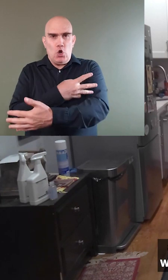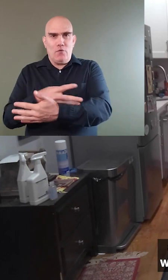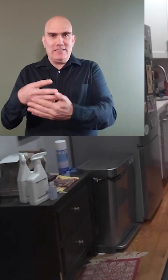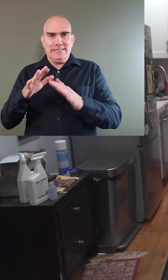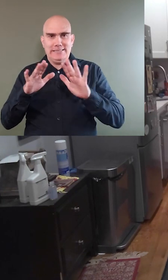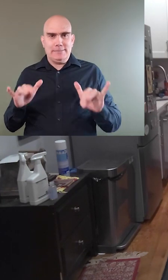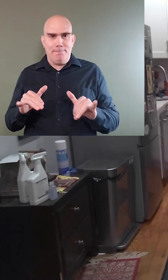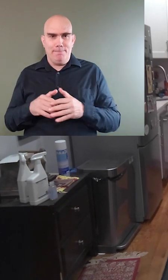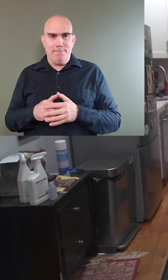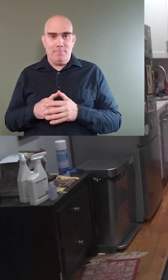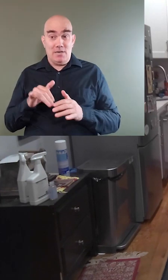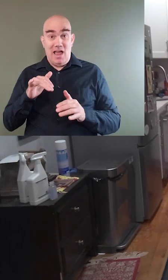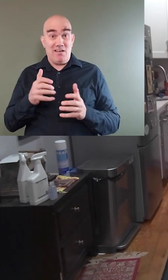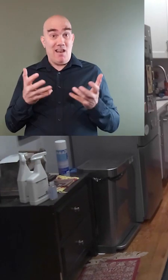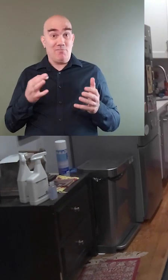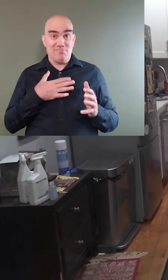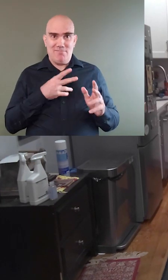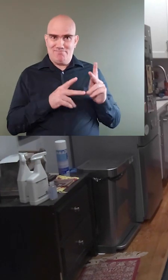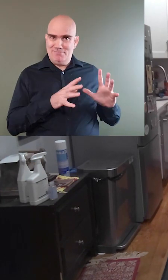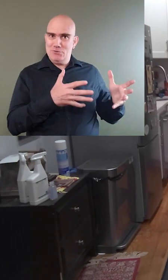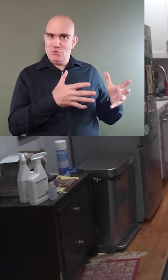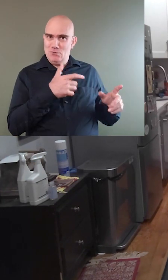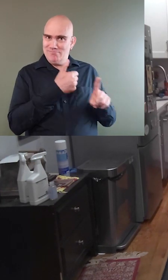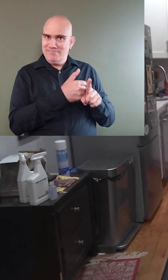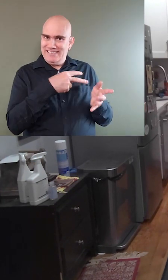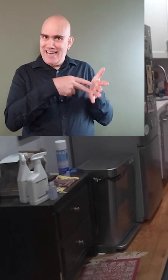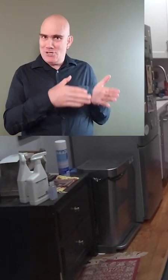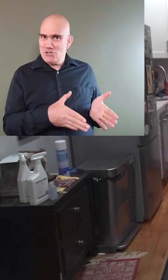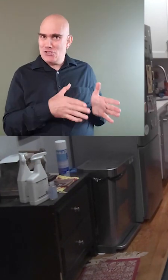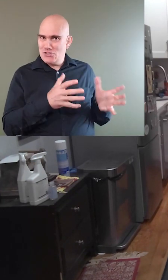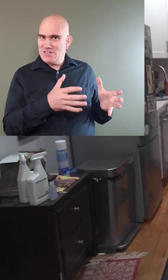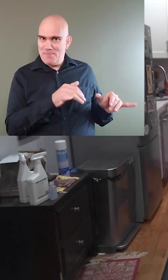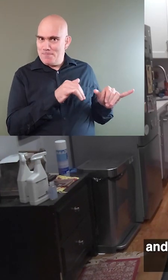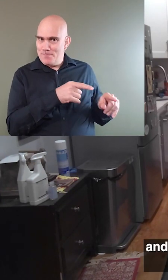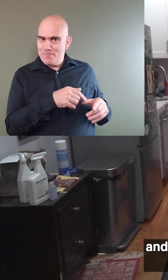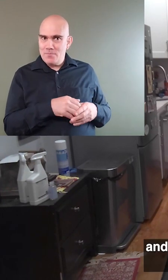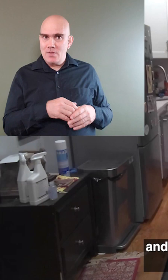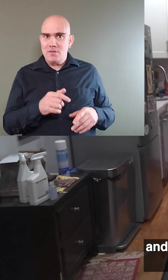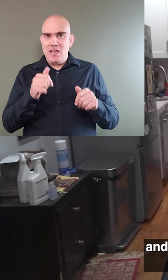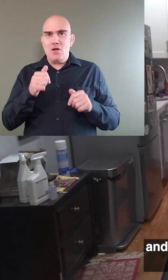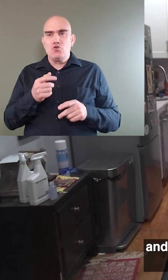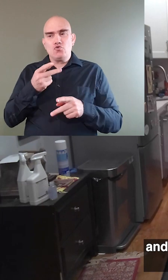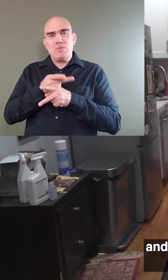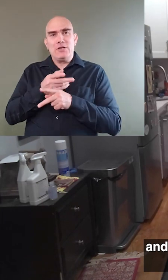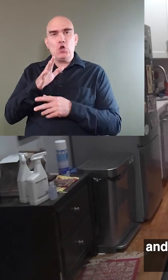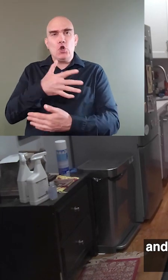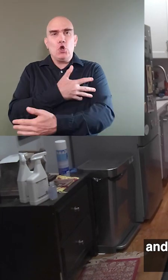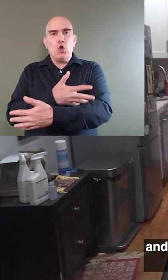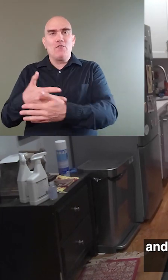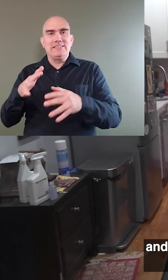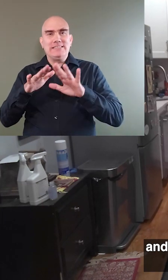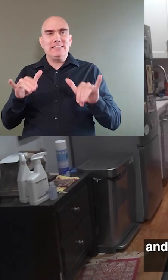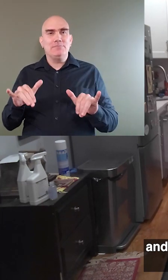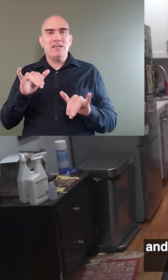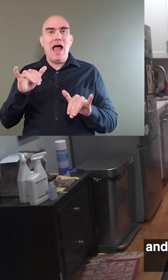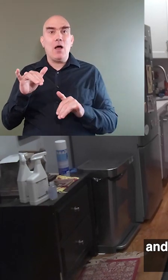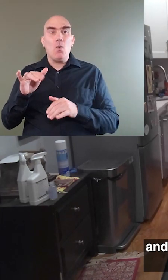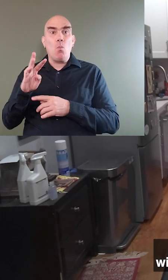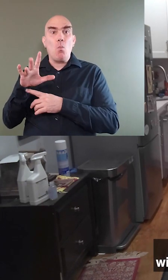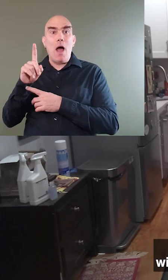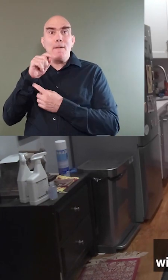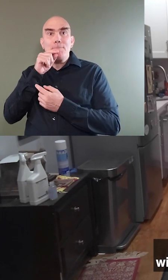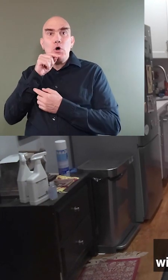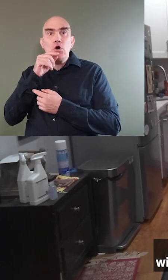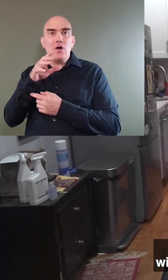system, like a lot of my folks who are dancers are, and you can treat your nervous system like a wild bird